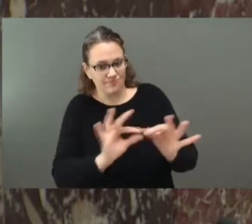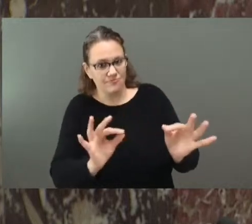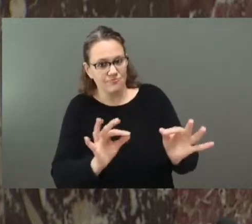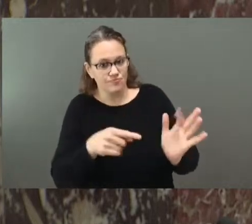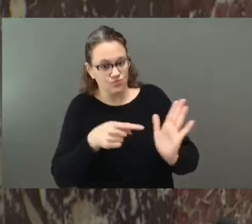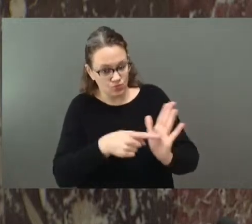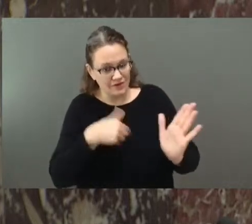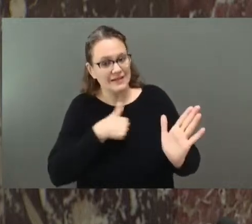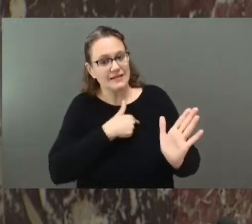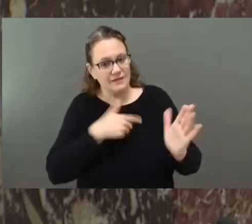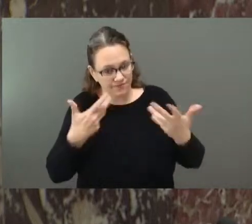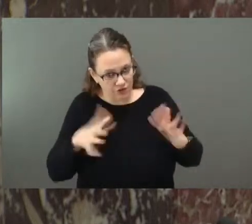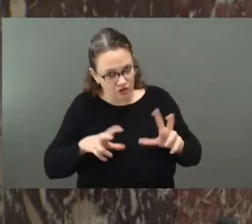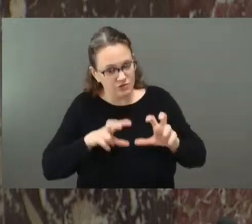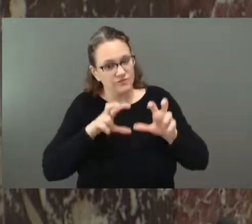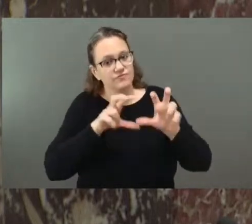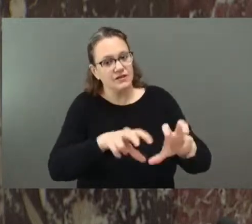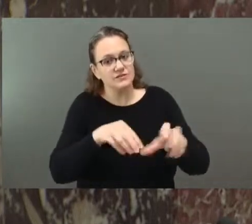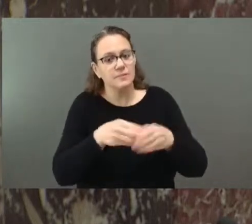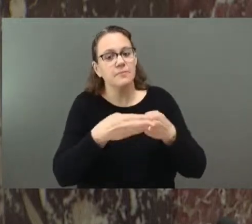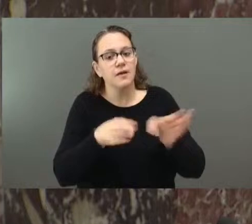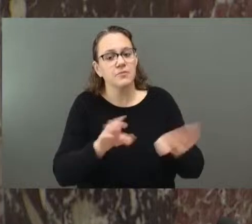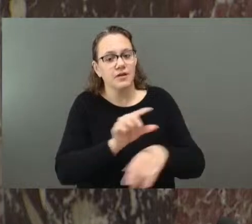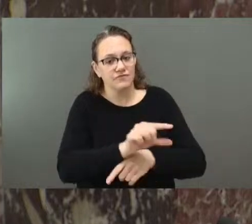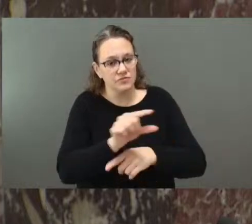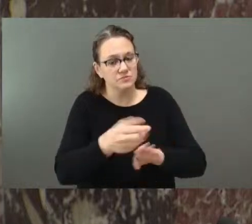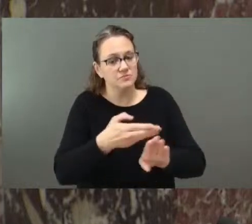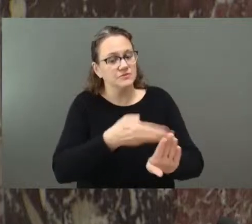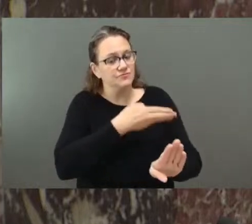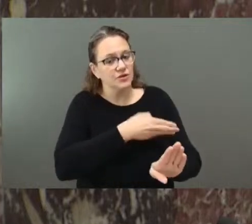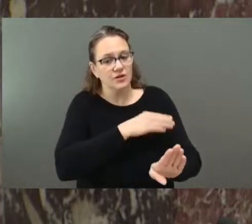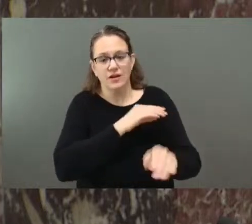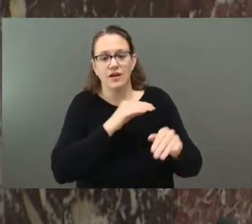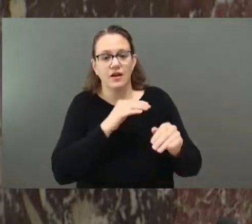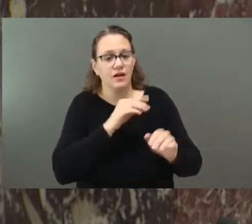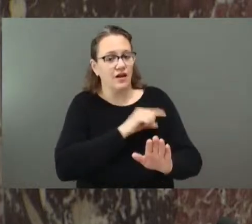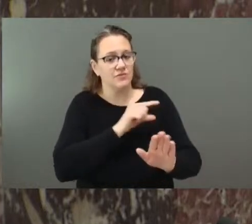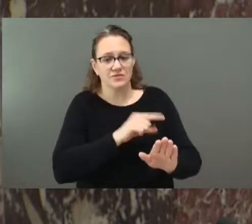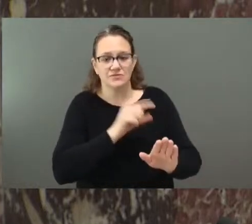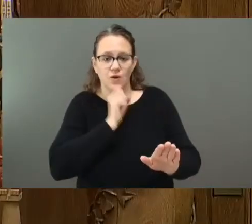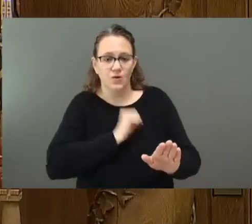previous government, the old government, did not do.